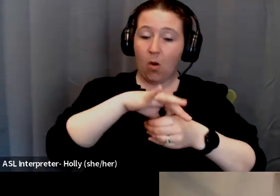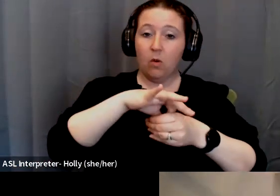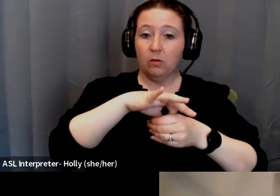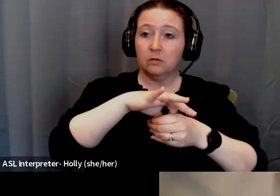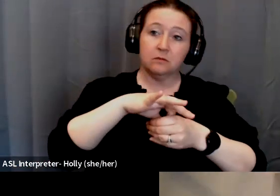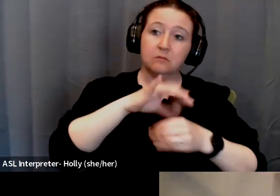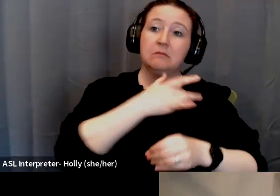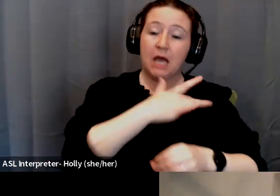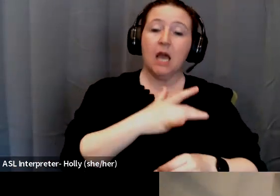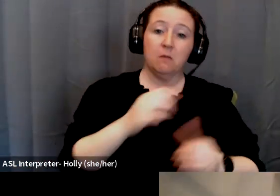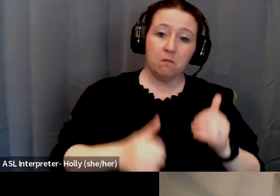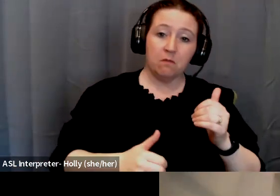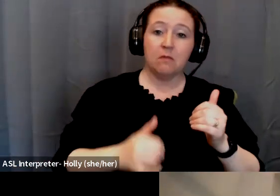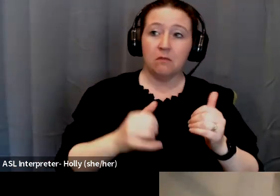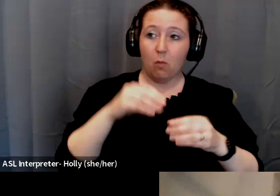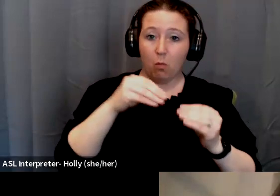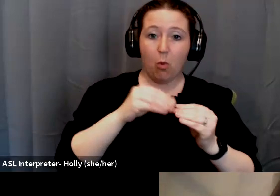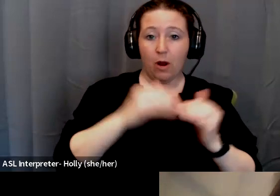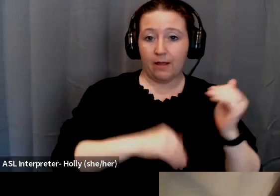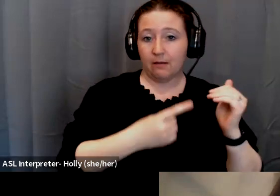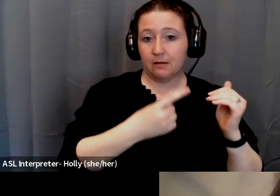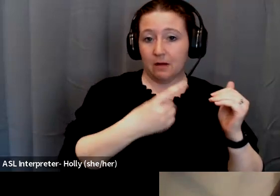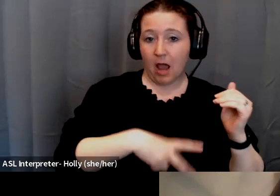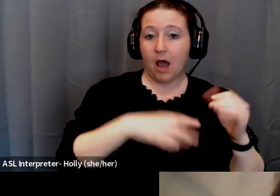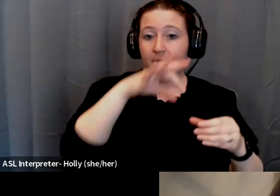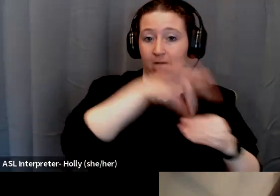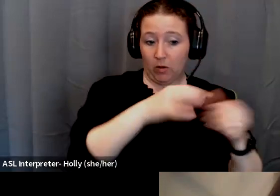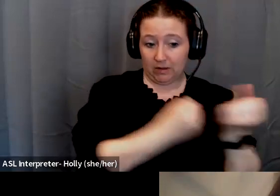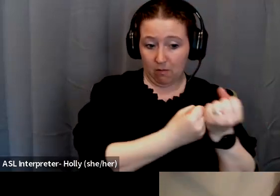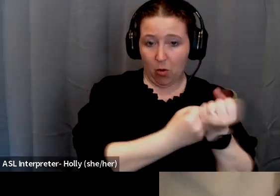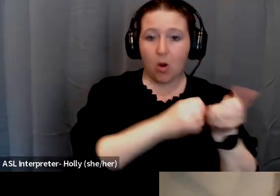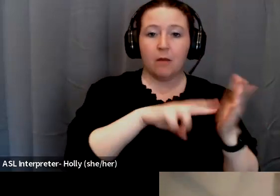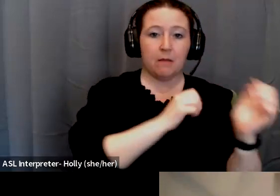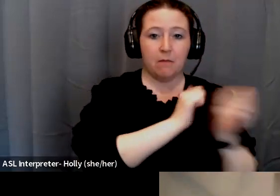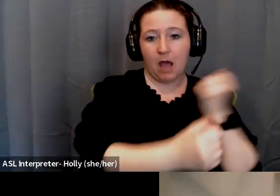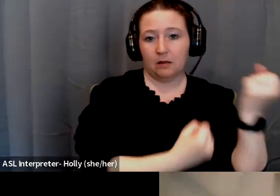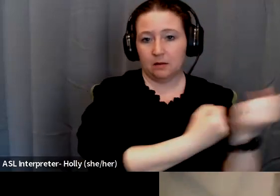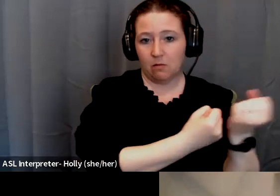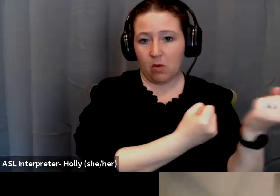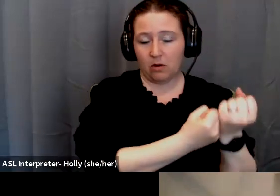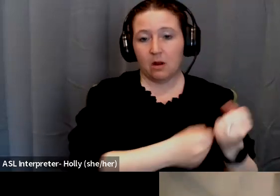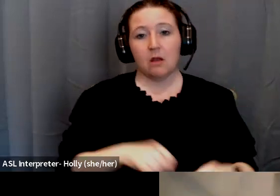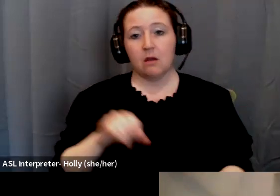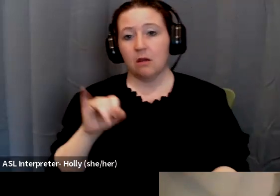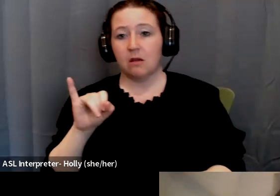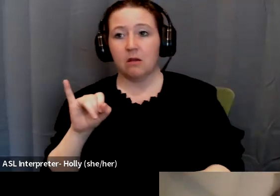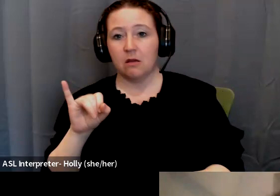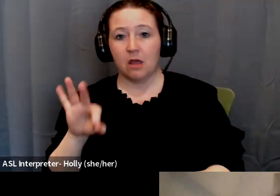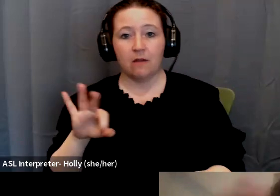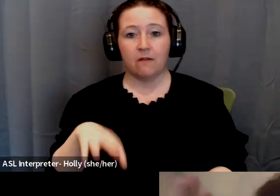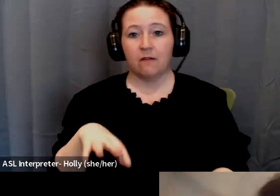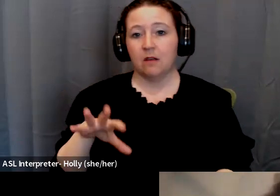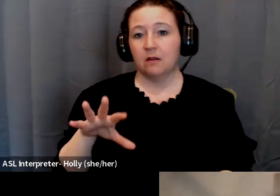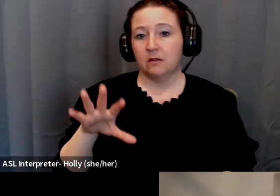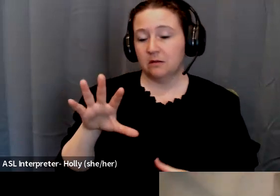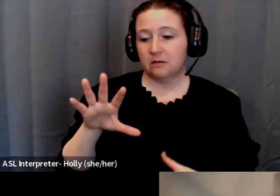wins, which means anything over 50% of the people who are there and entitled to vote. If there's 51% that vote or